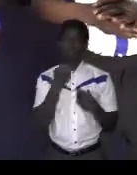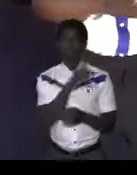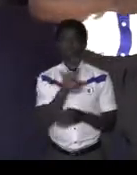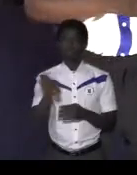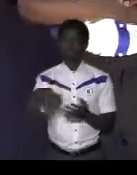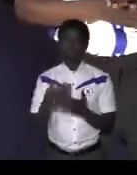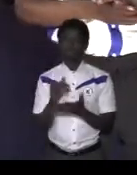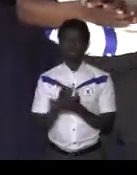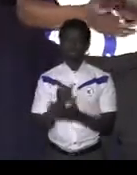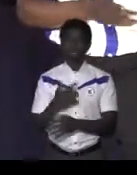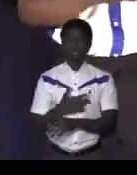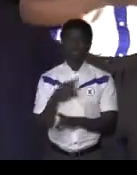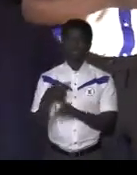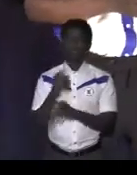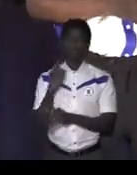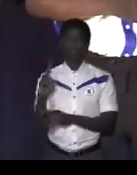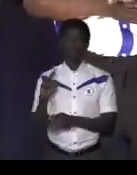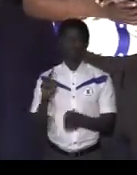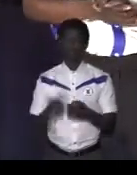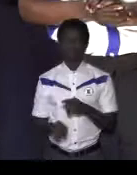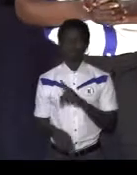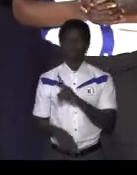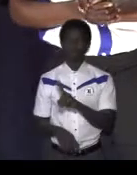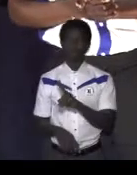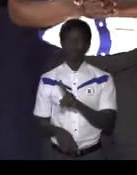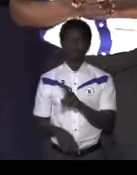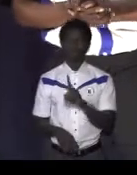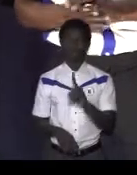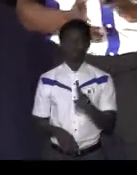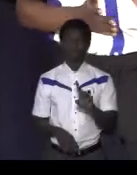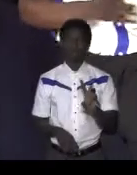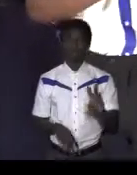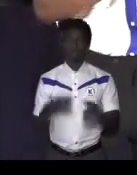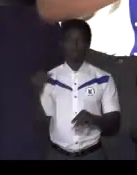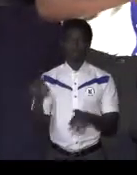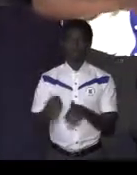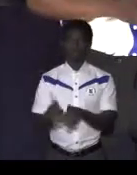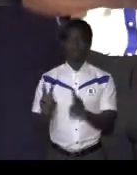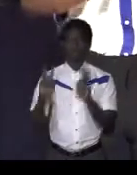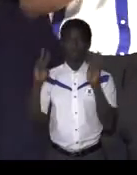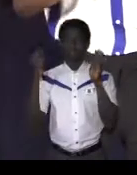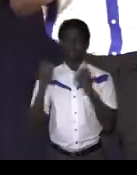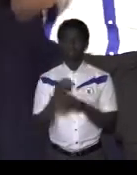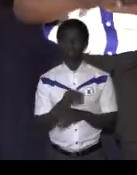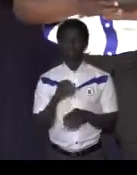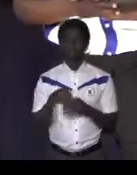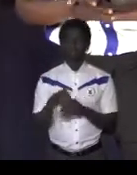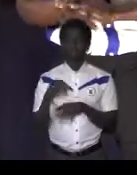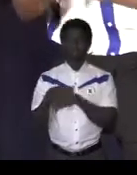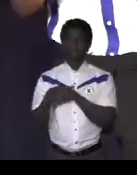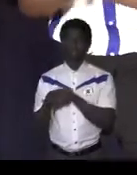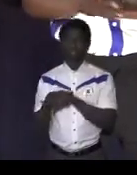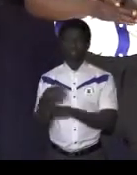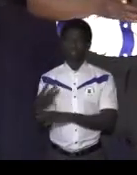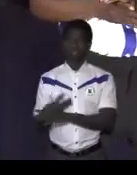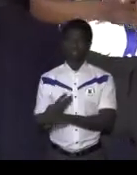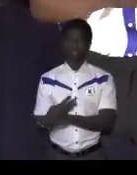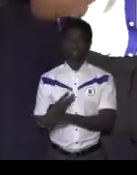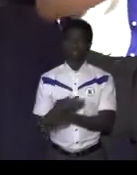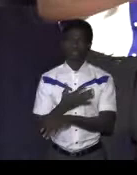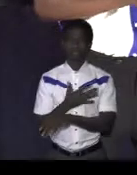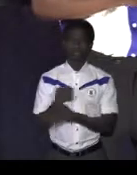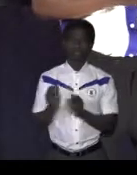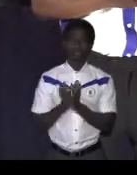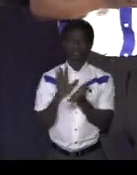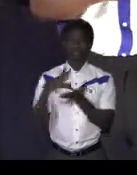that lessons from 1 to 116 of different topics in English, mathematics,